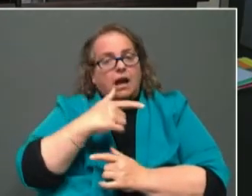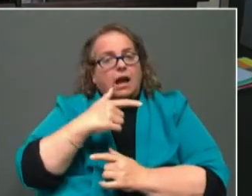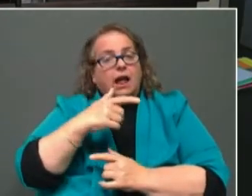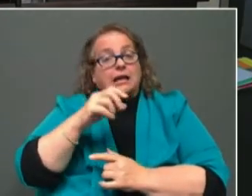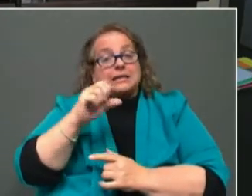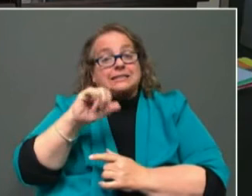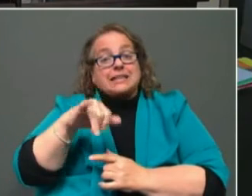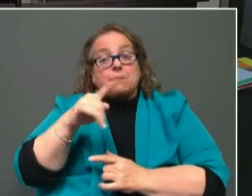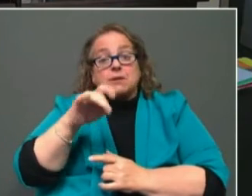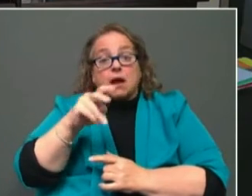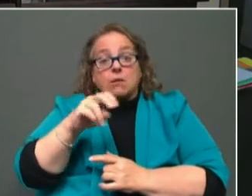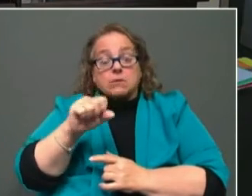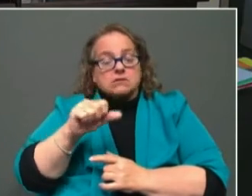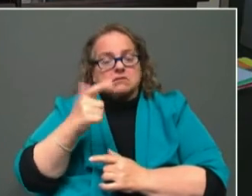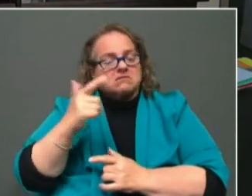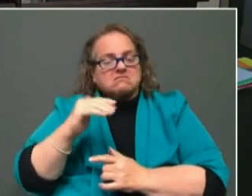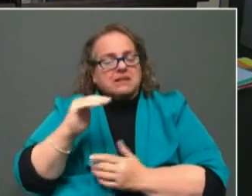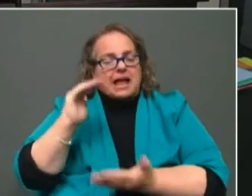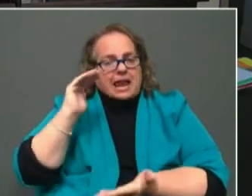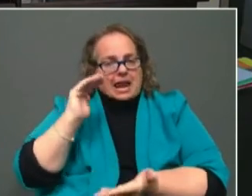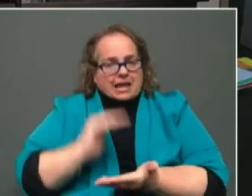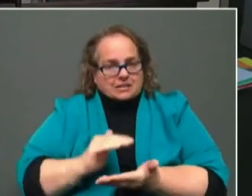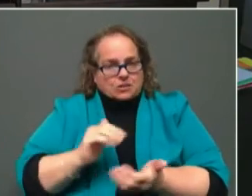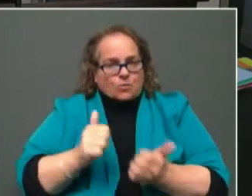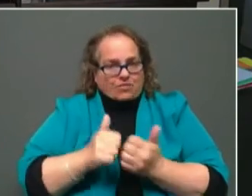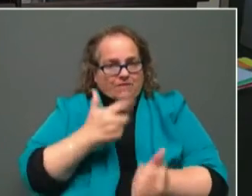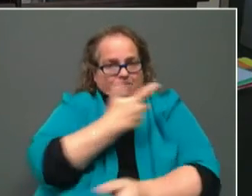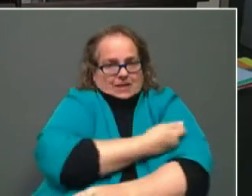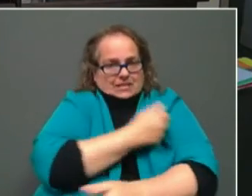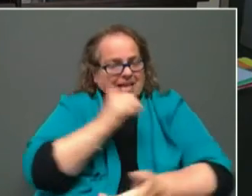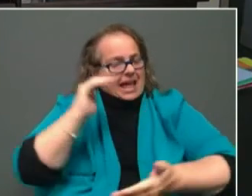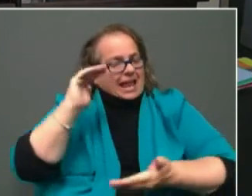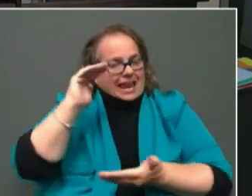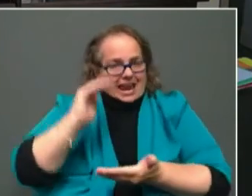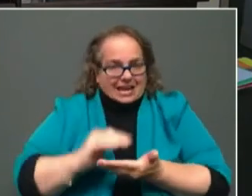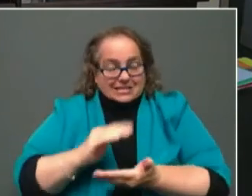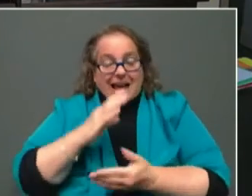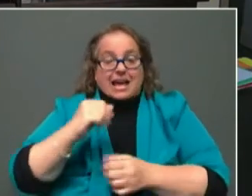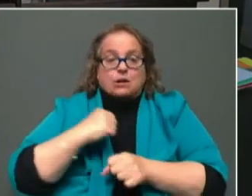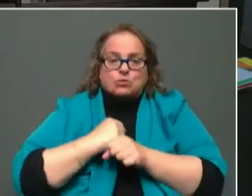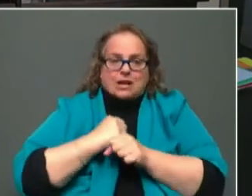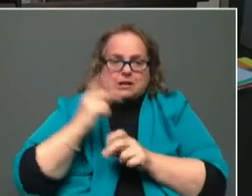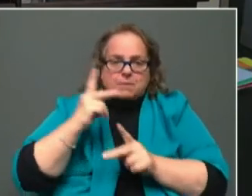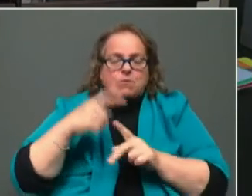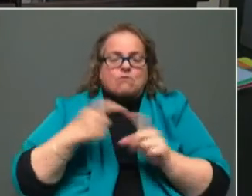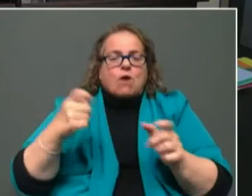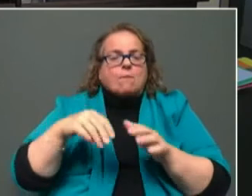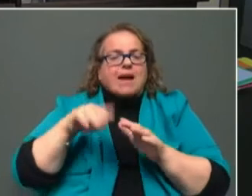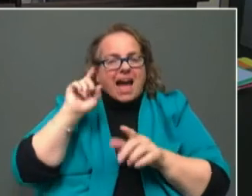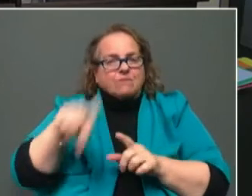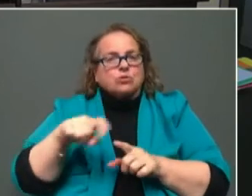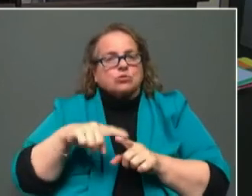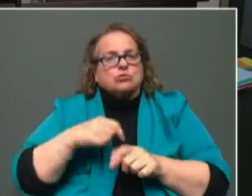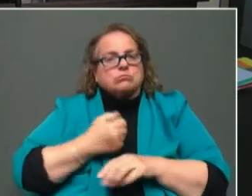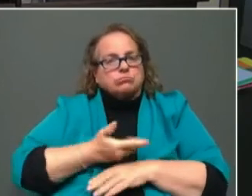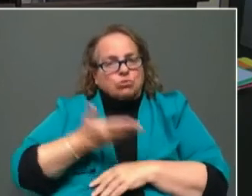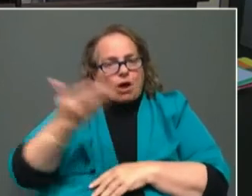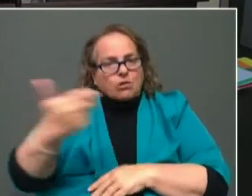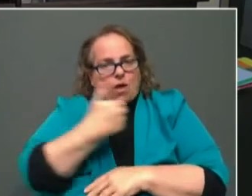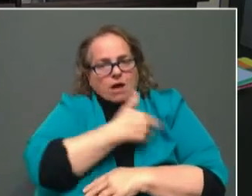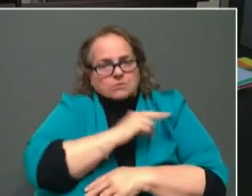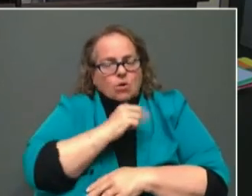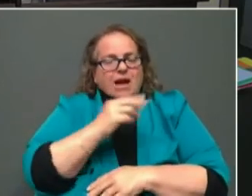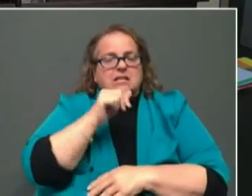tested. And it also dramatically protected people from going in the hospital and suffering consequences as bad as